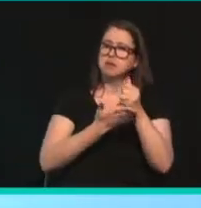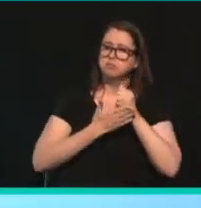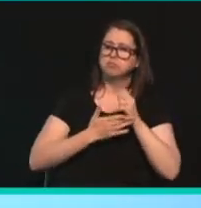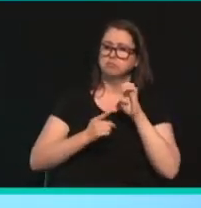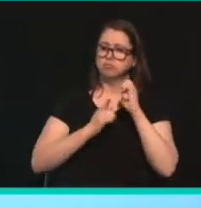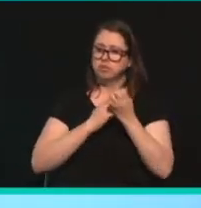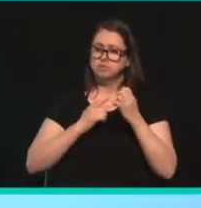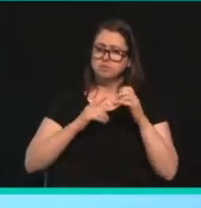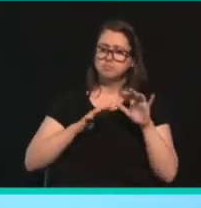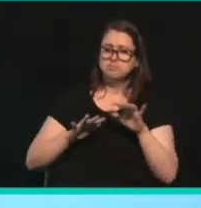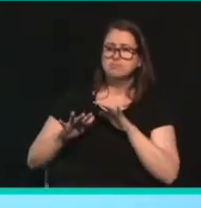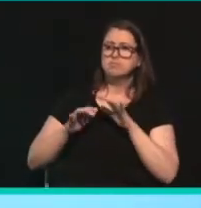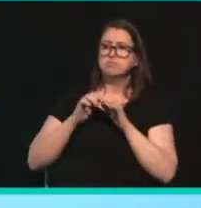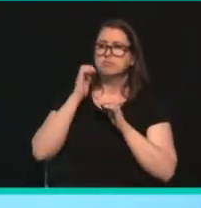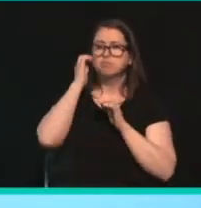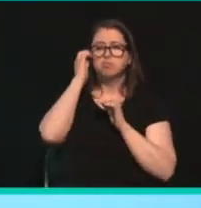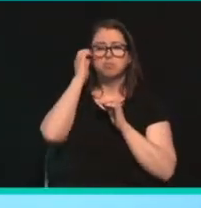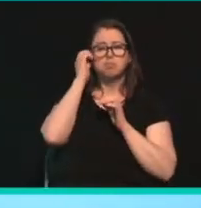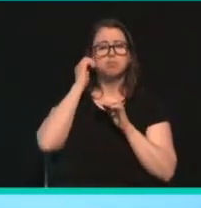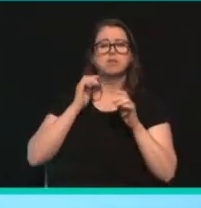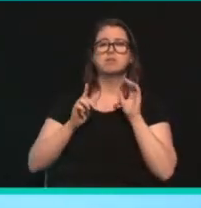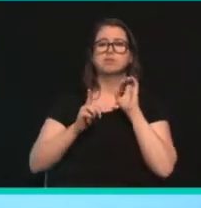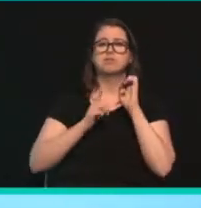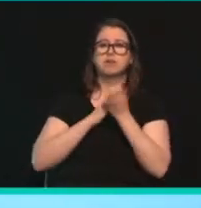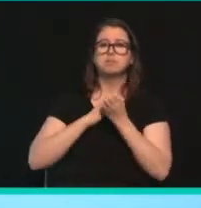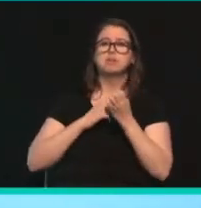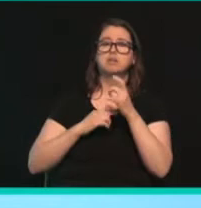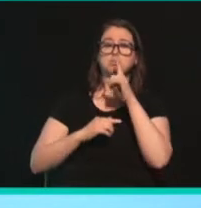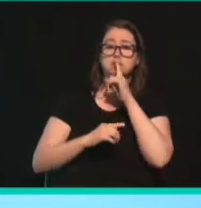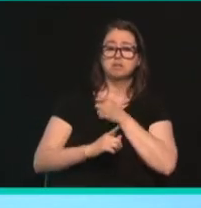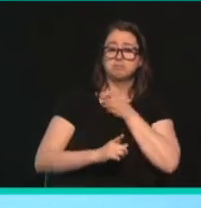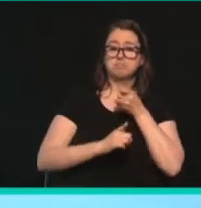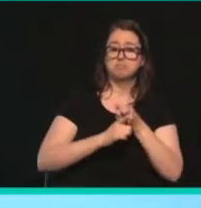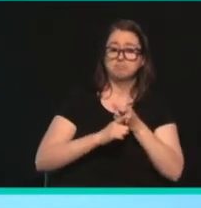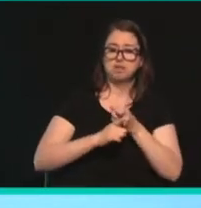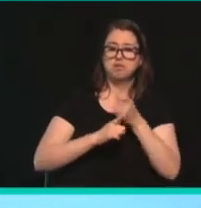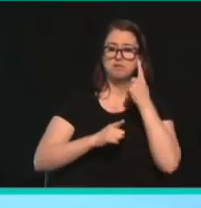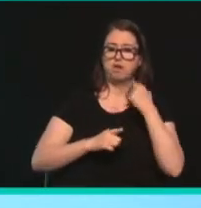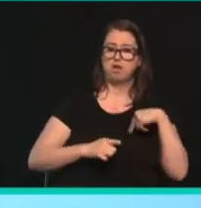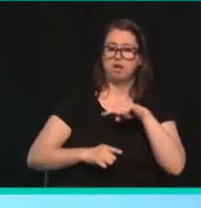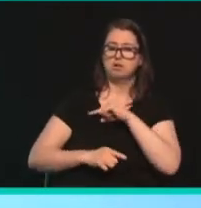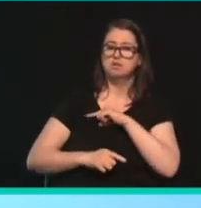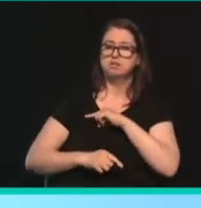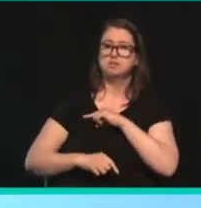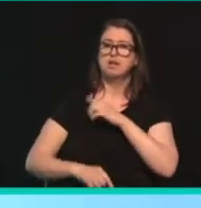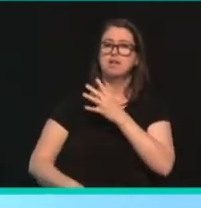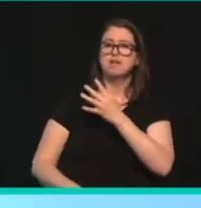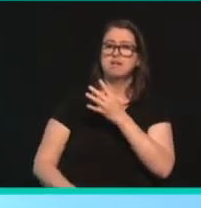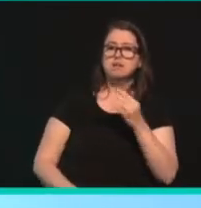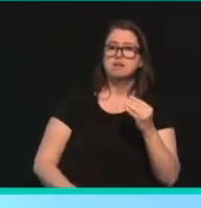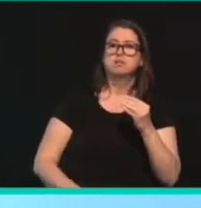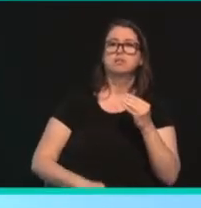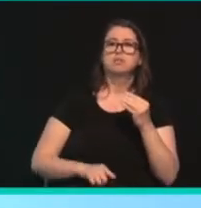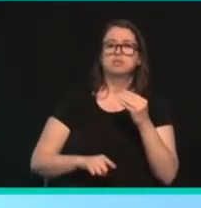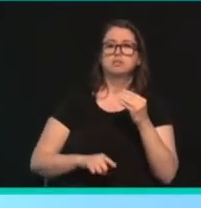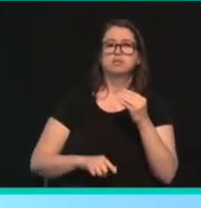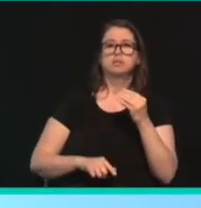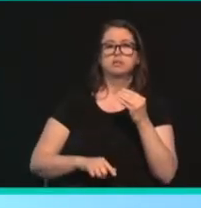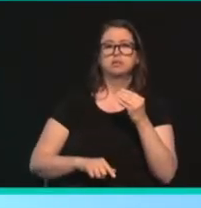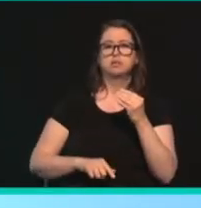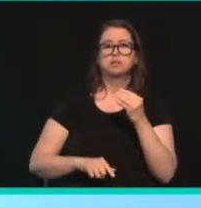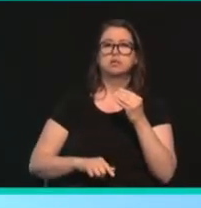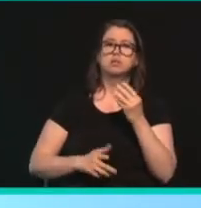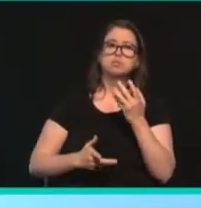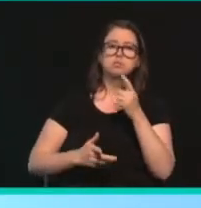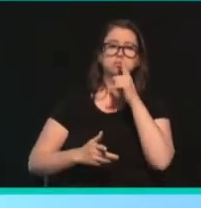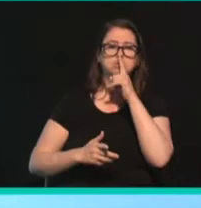which is our impact on the environment and its impact on us, as well as being in terms